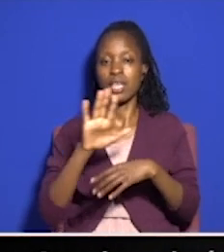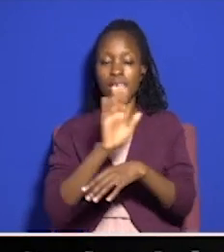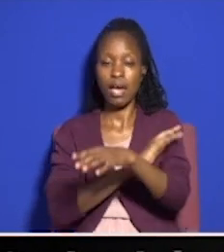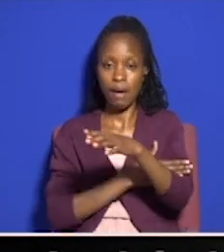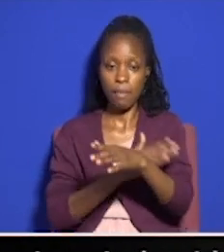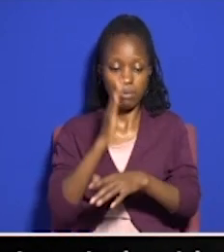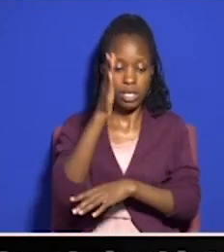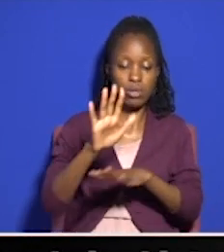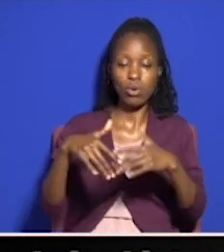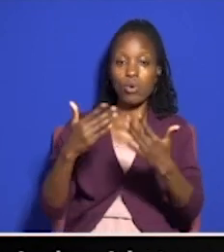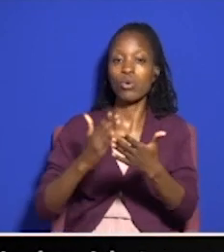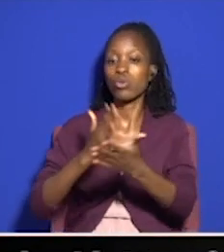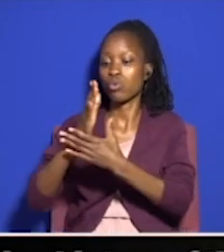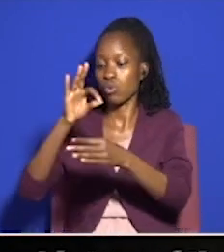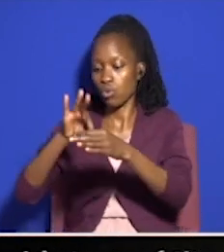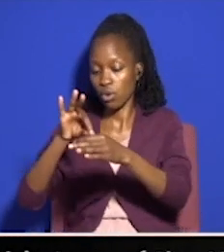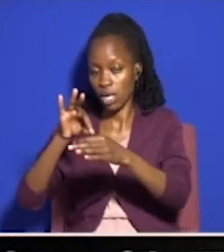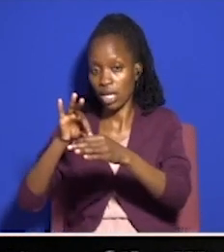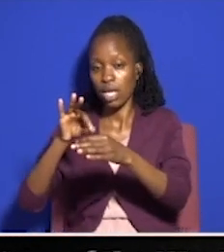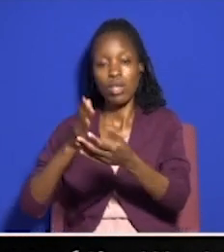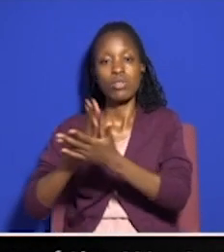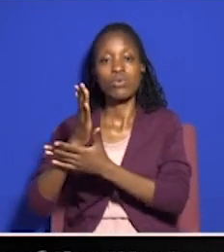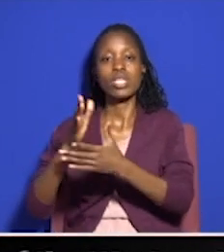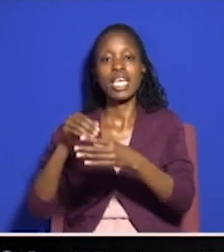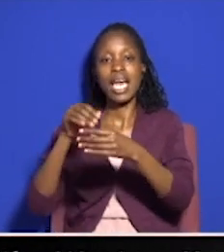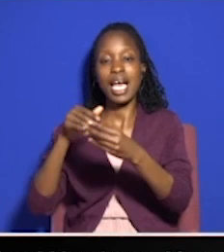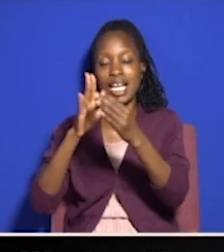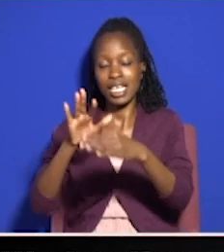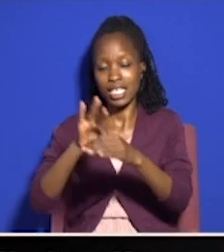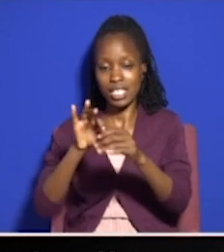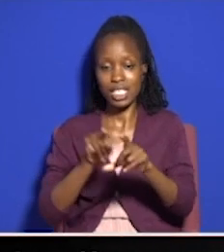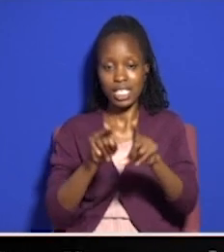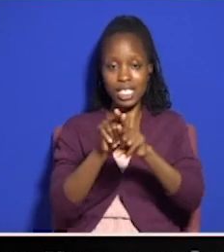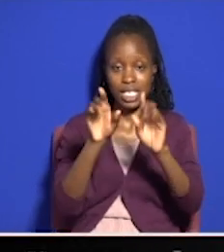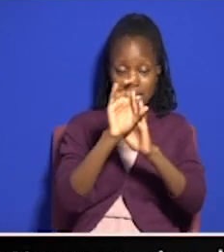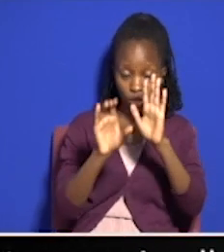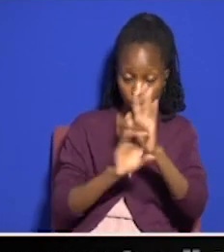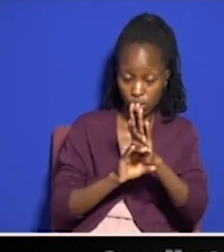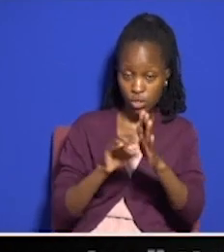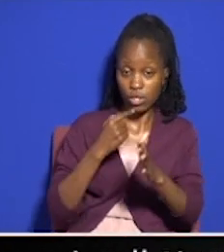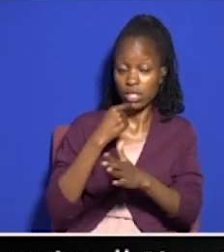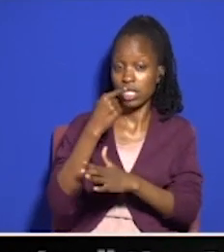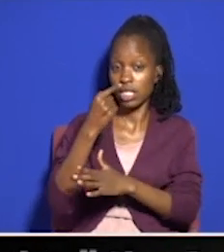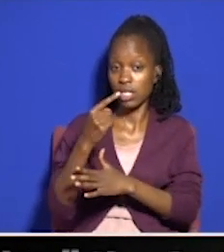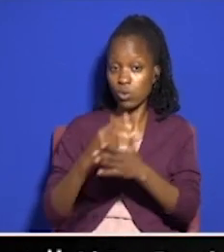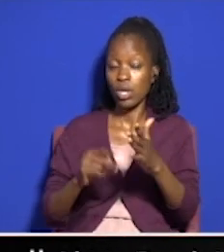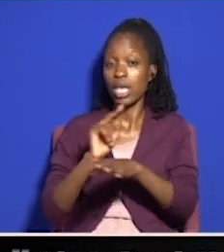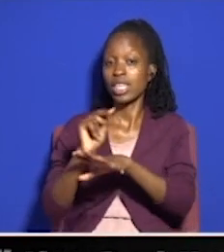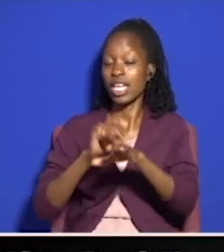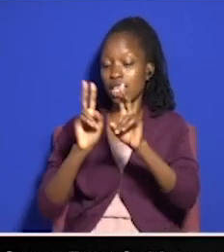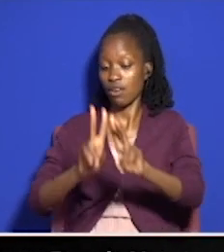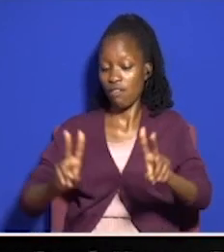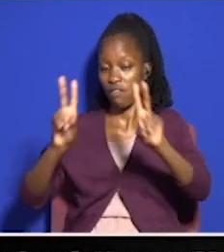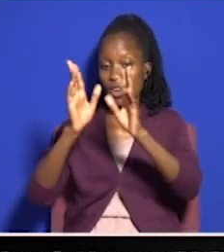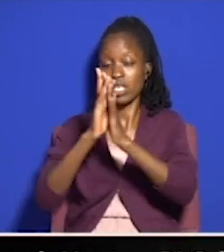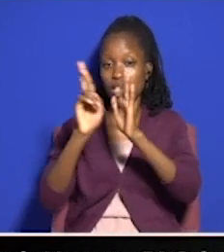their democratically elected representatives. Conscious that Article 10 of the Constitution espouses the national values and